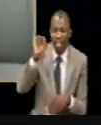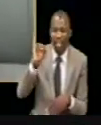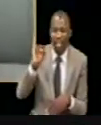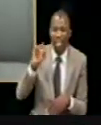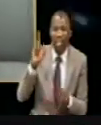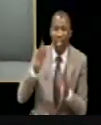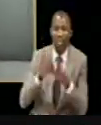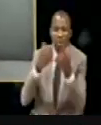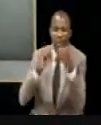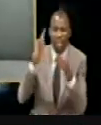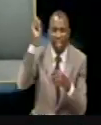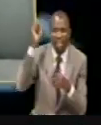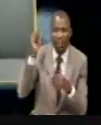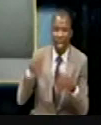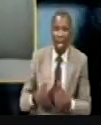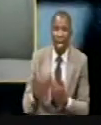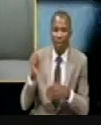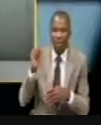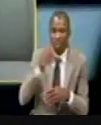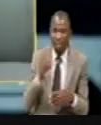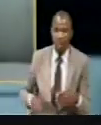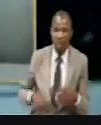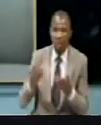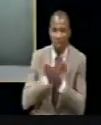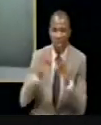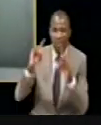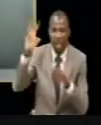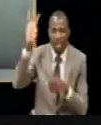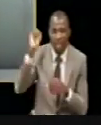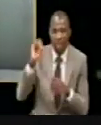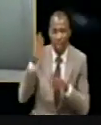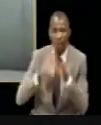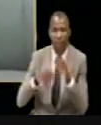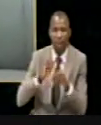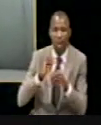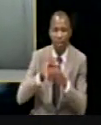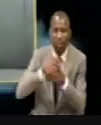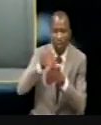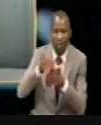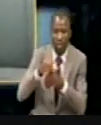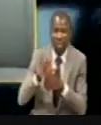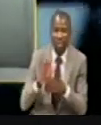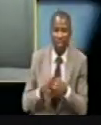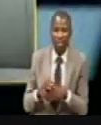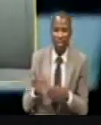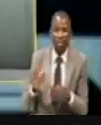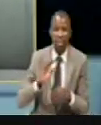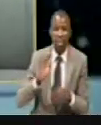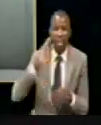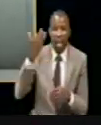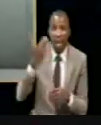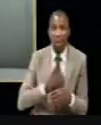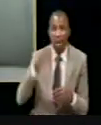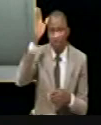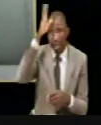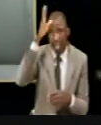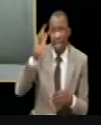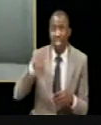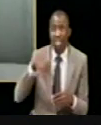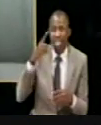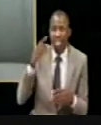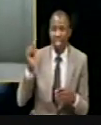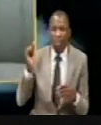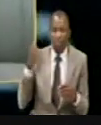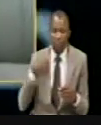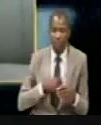and testify of what God has done in his life, how God has delivered him from COVID-19. That day,